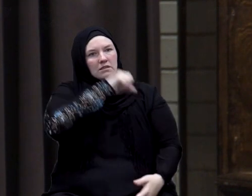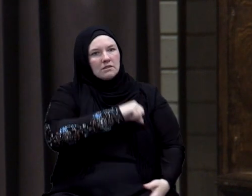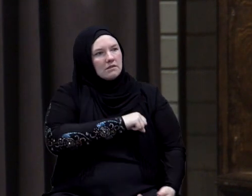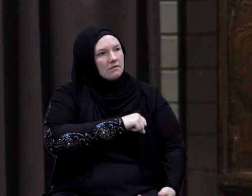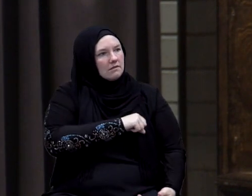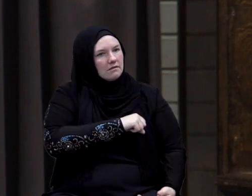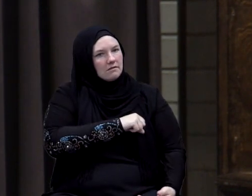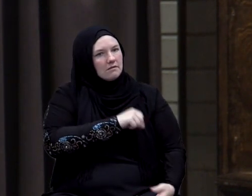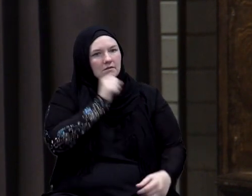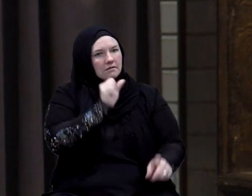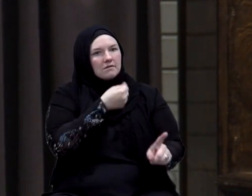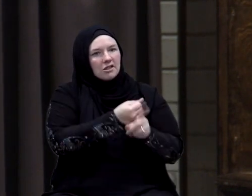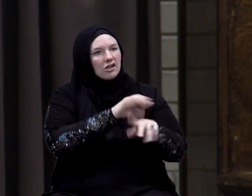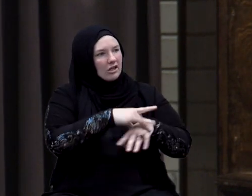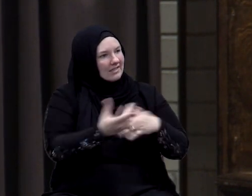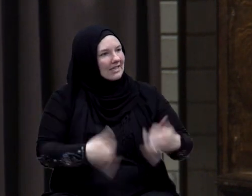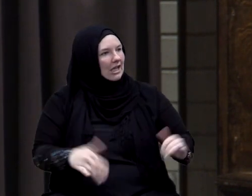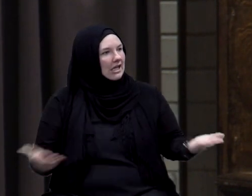here.